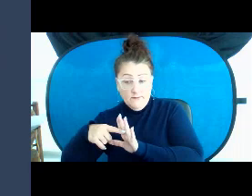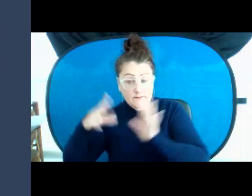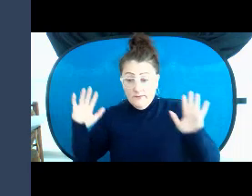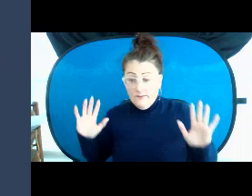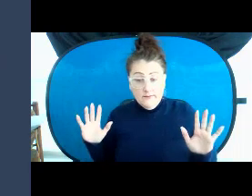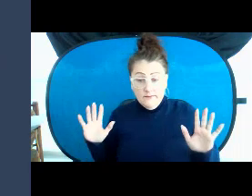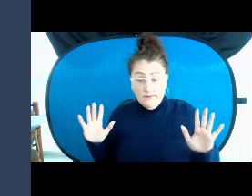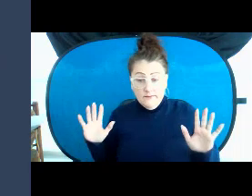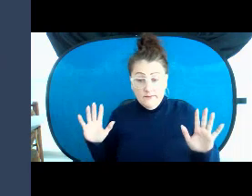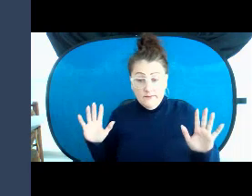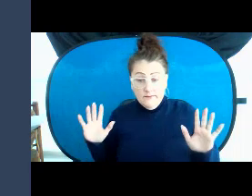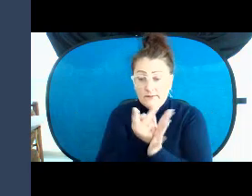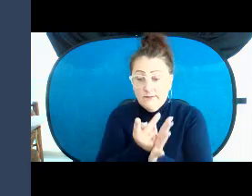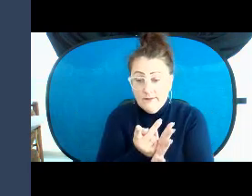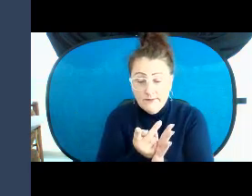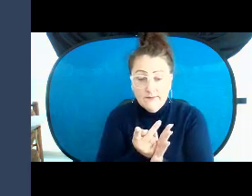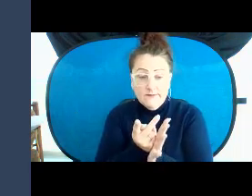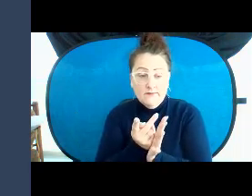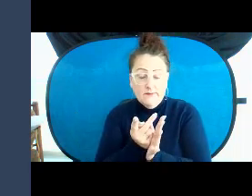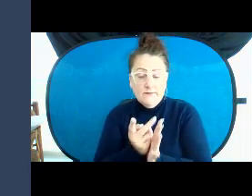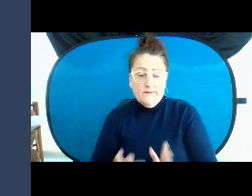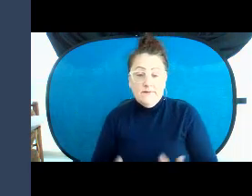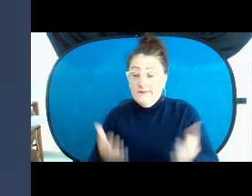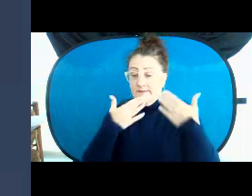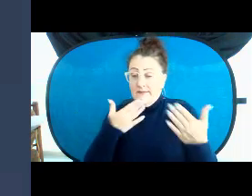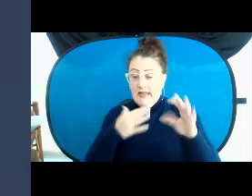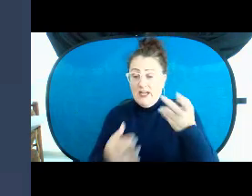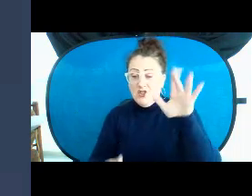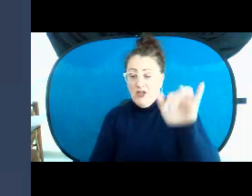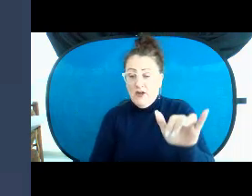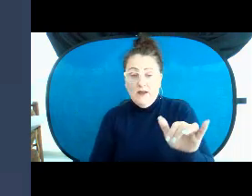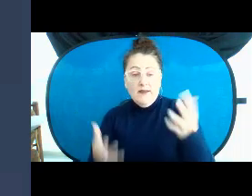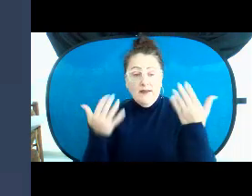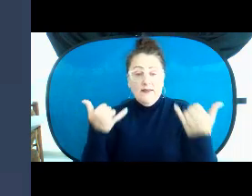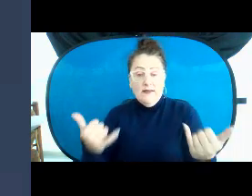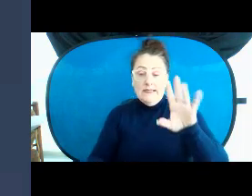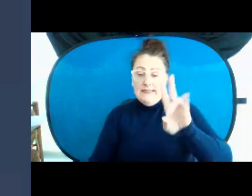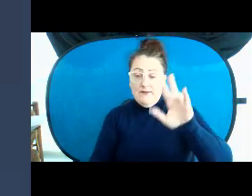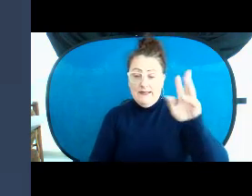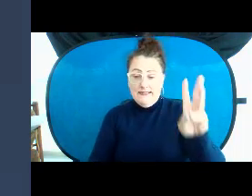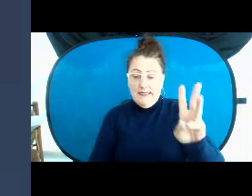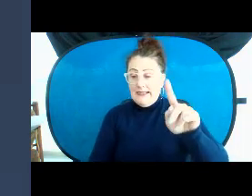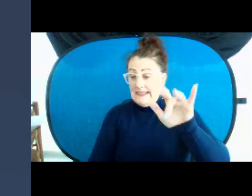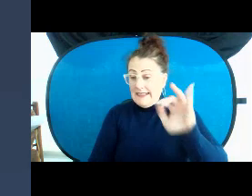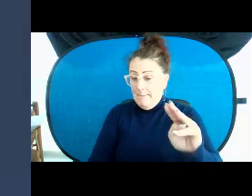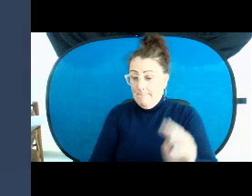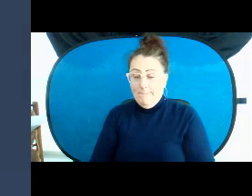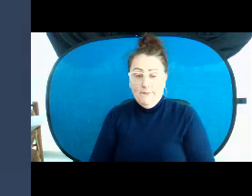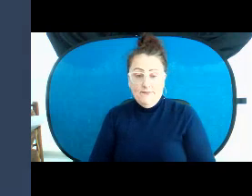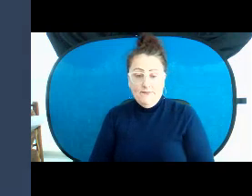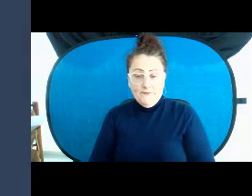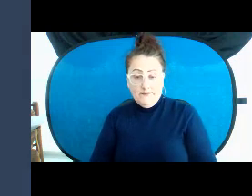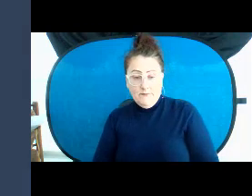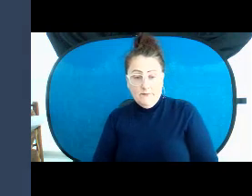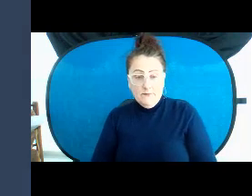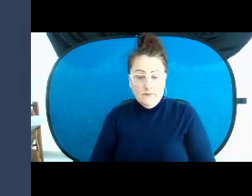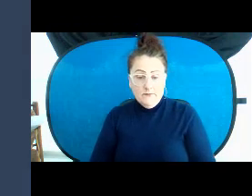Abstentions? Motion is approved. Thank you, Cherry. Now we're moving on to item 76, Tim.